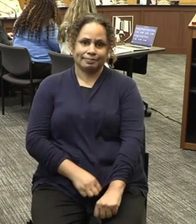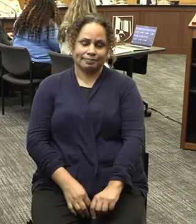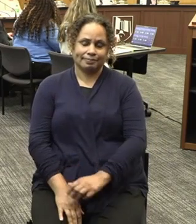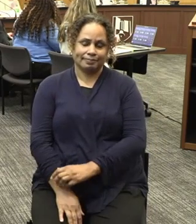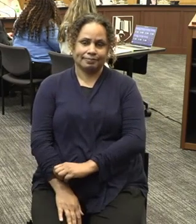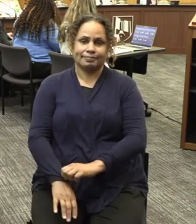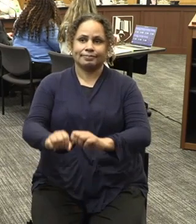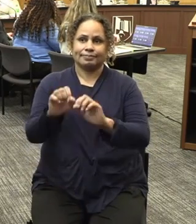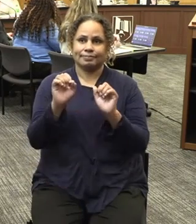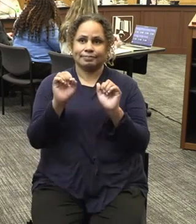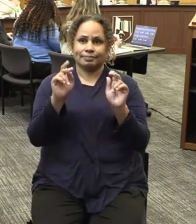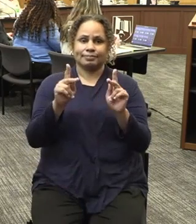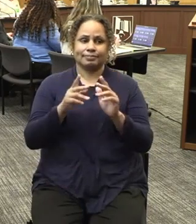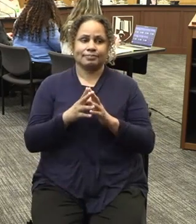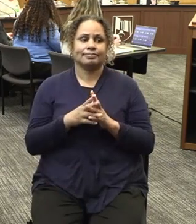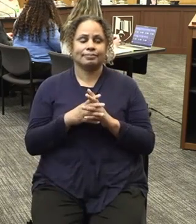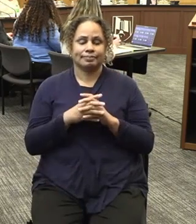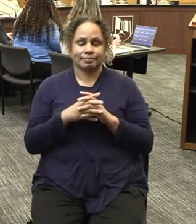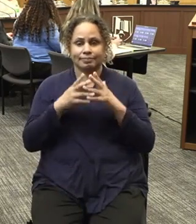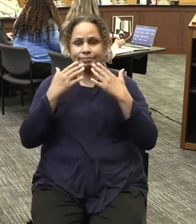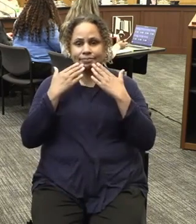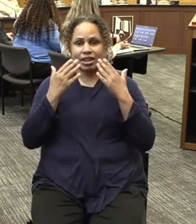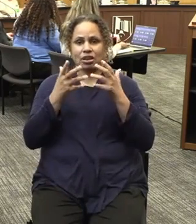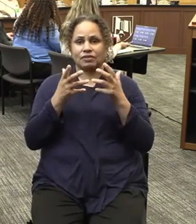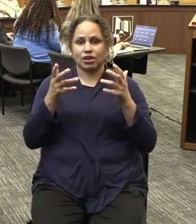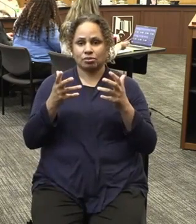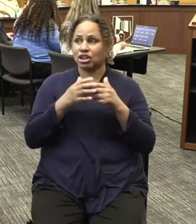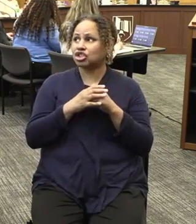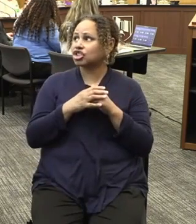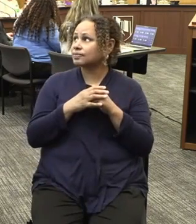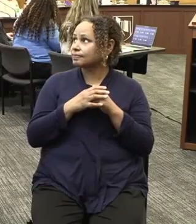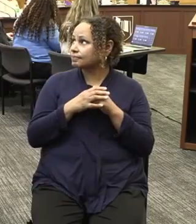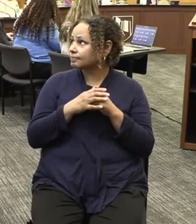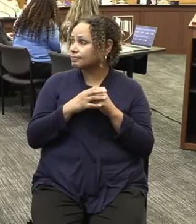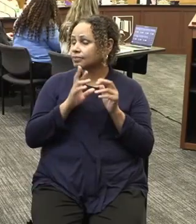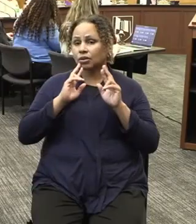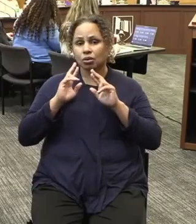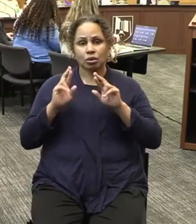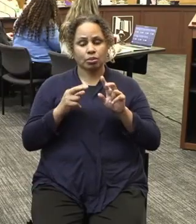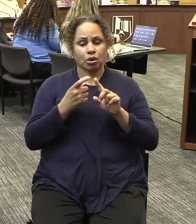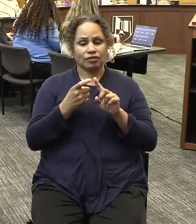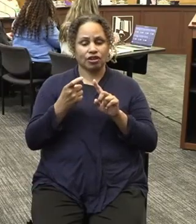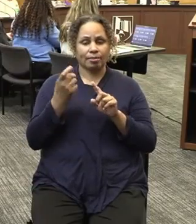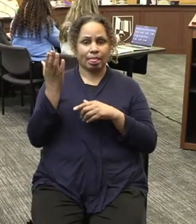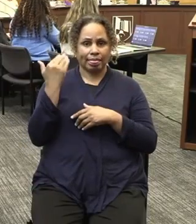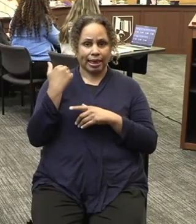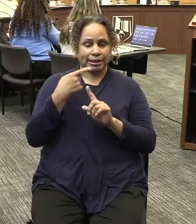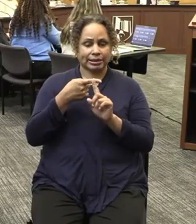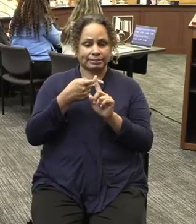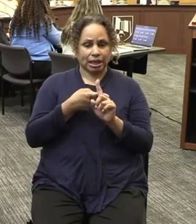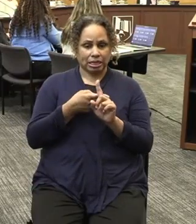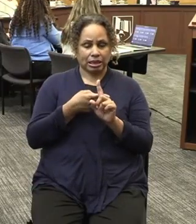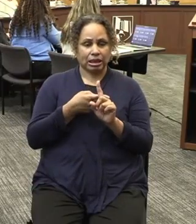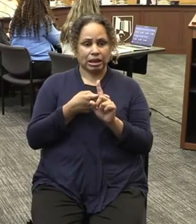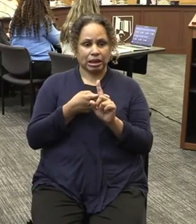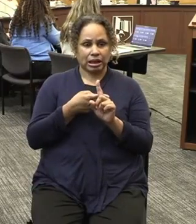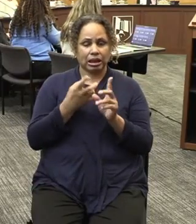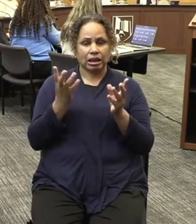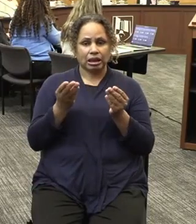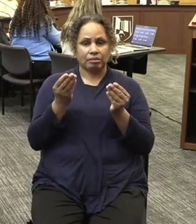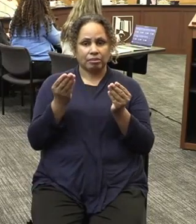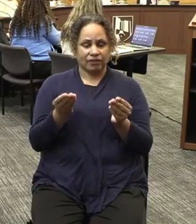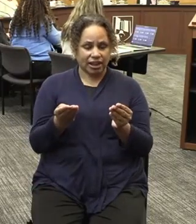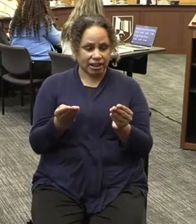Hey. Thank you very much. The report from last month will be provided